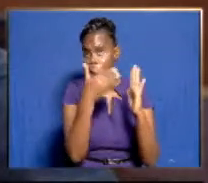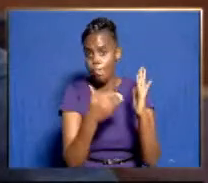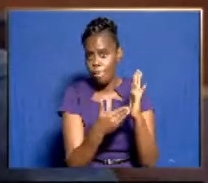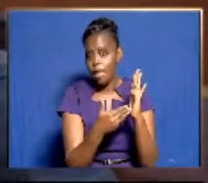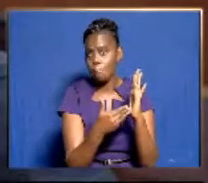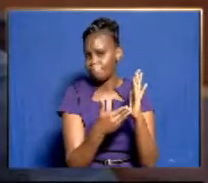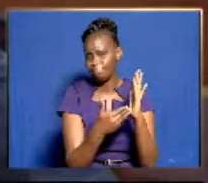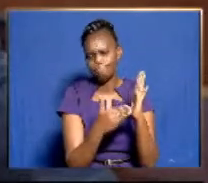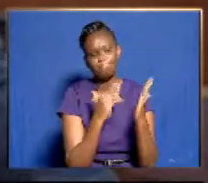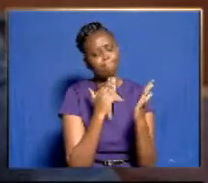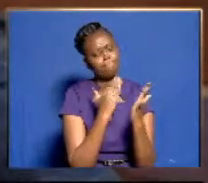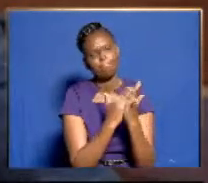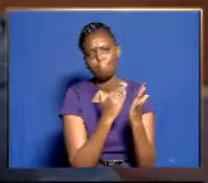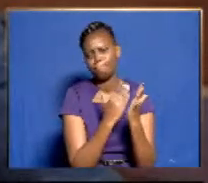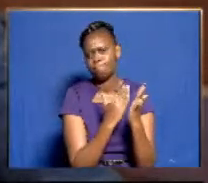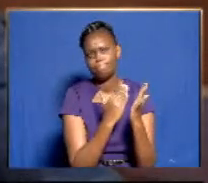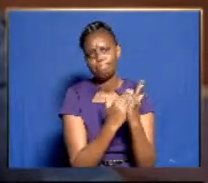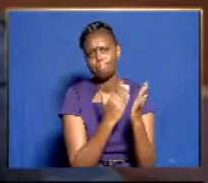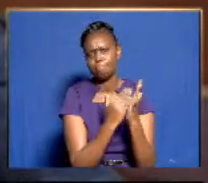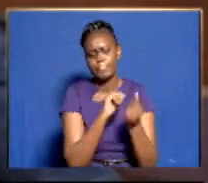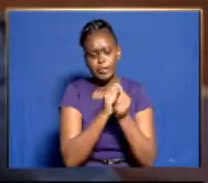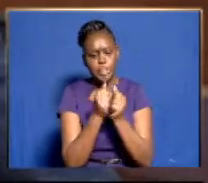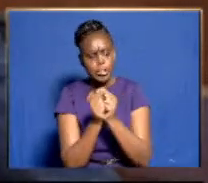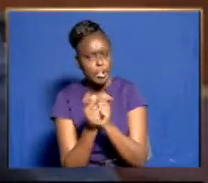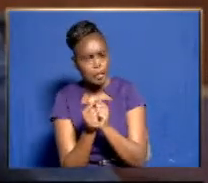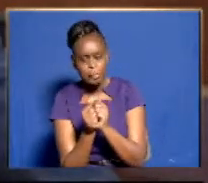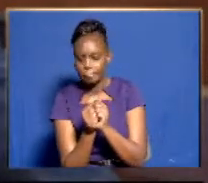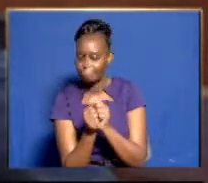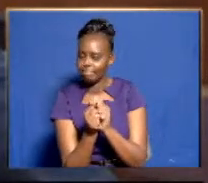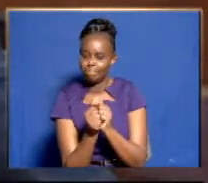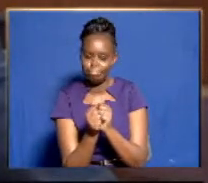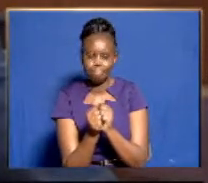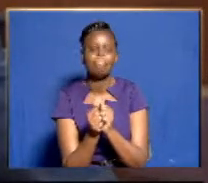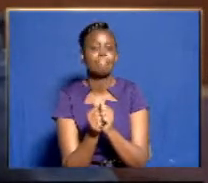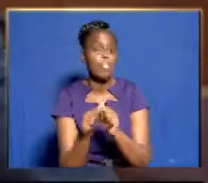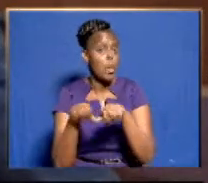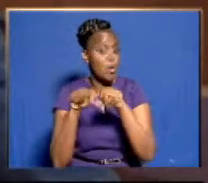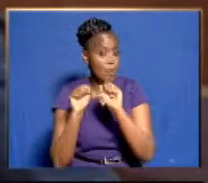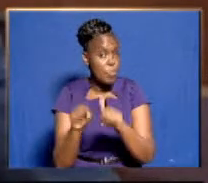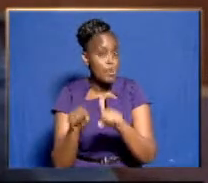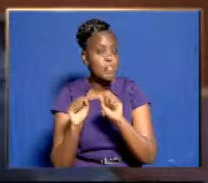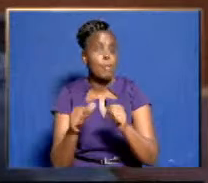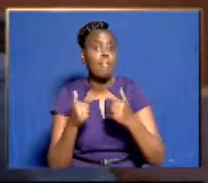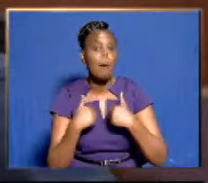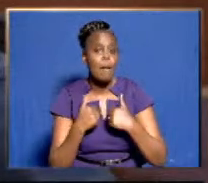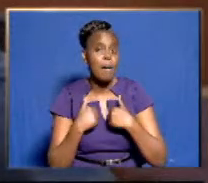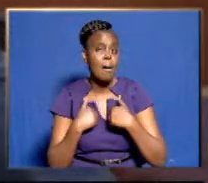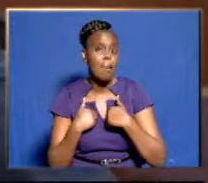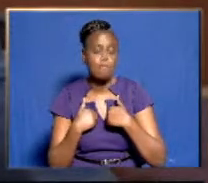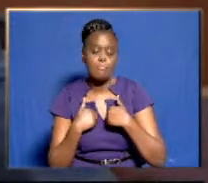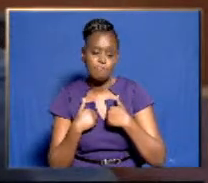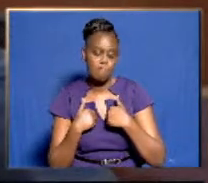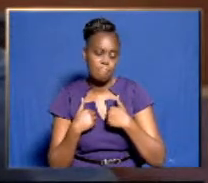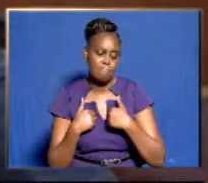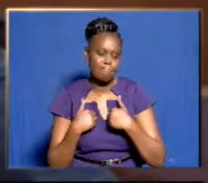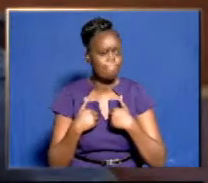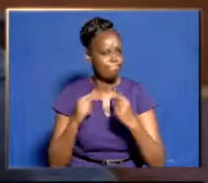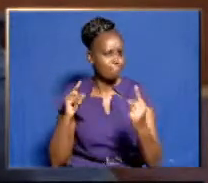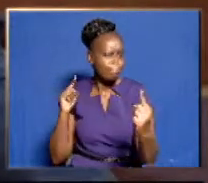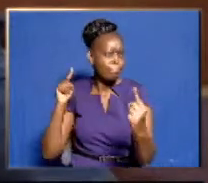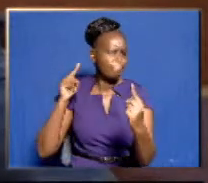do not really get changed as we move on, we are likely to realize the projected revenue, Honorable